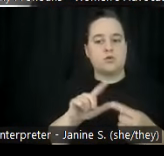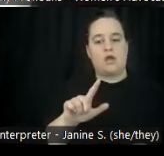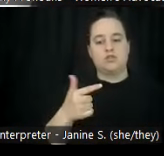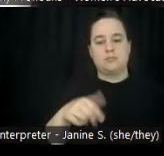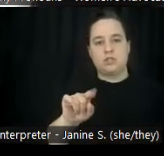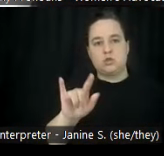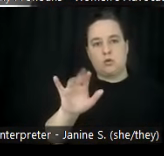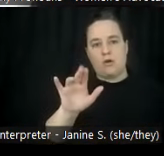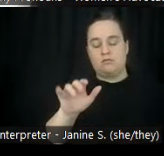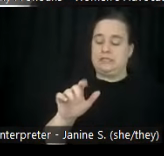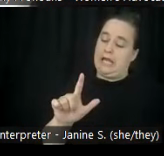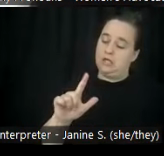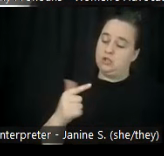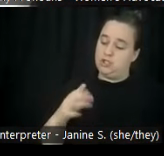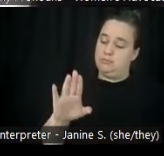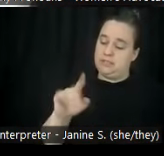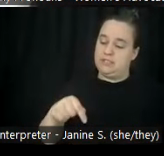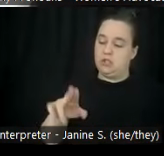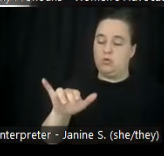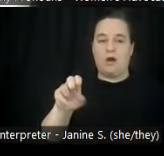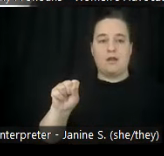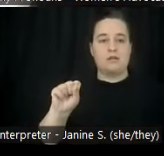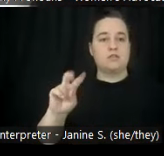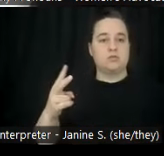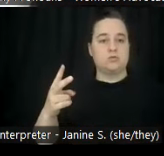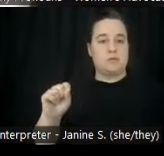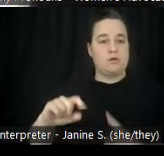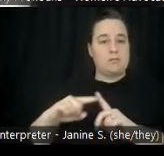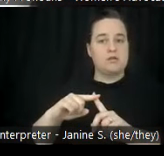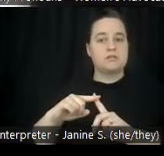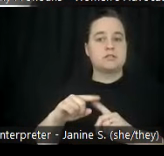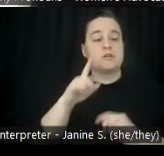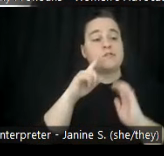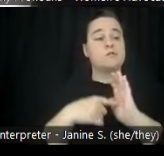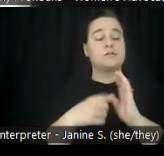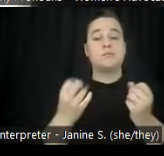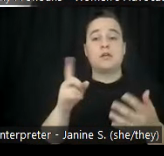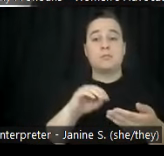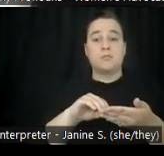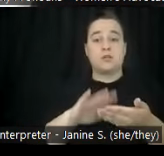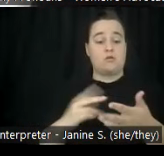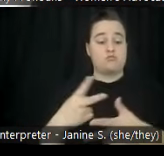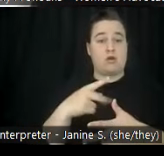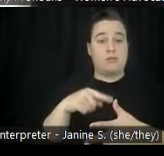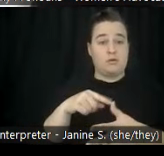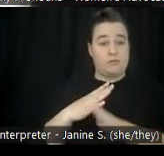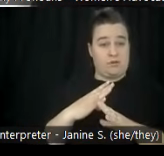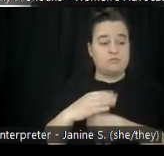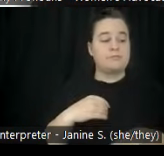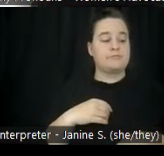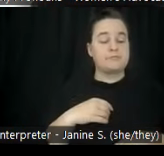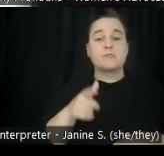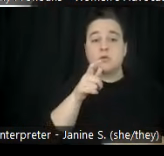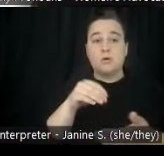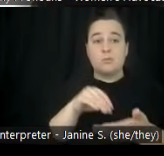community or survivors who identify within that community? And so, for example, many of you put primary prevention. So for those of you who